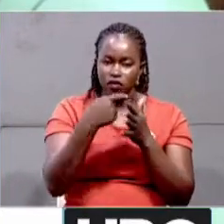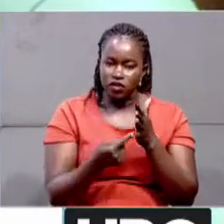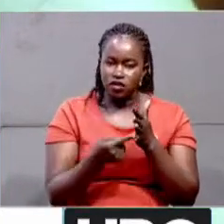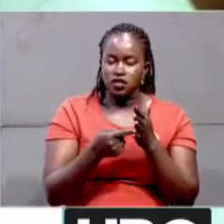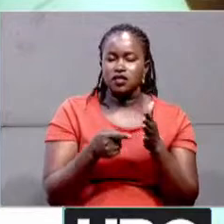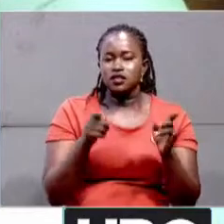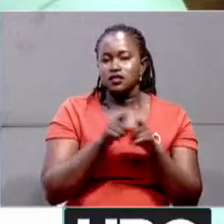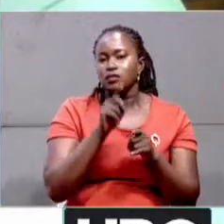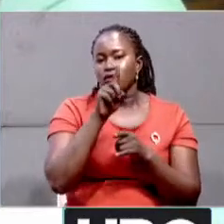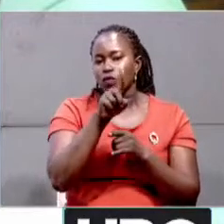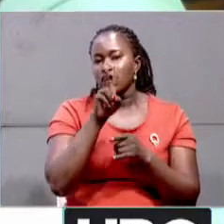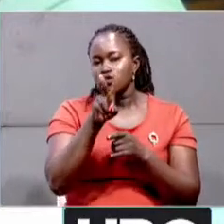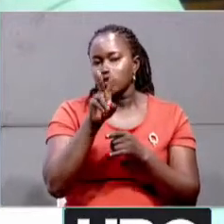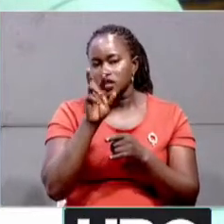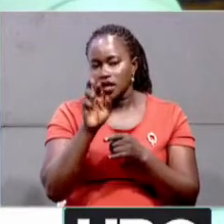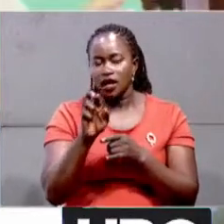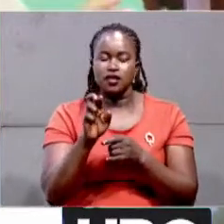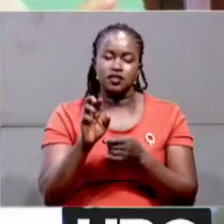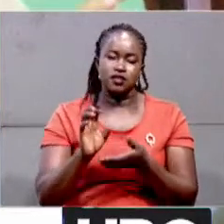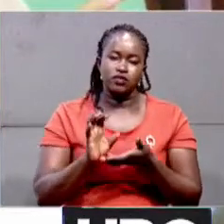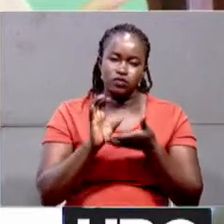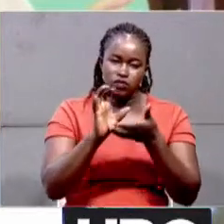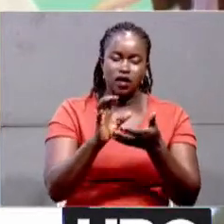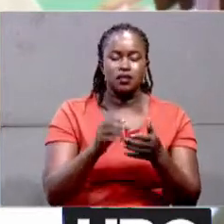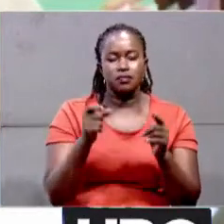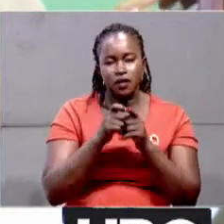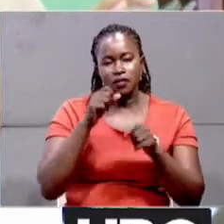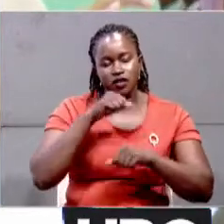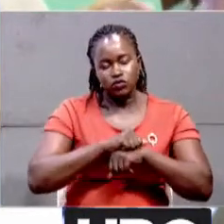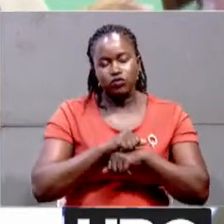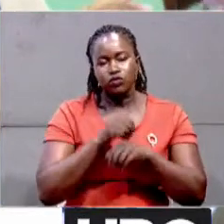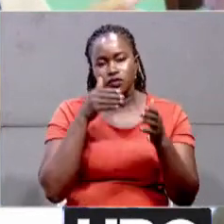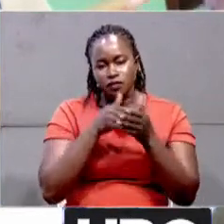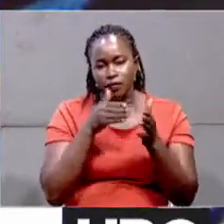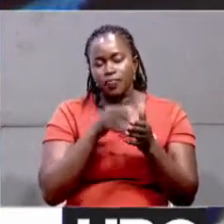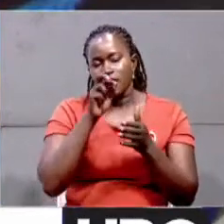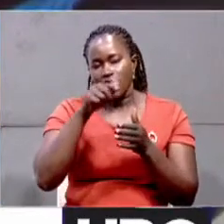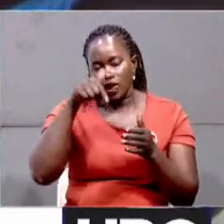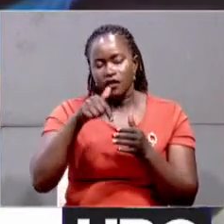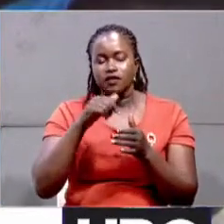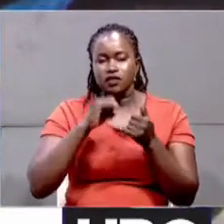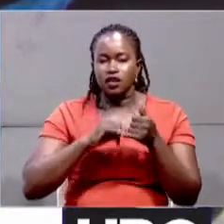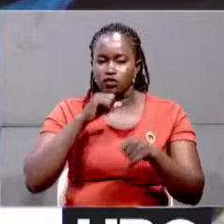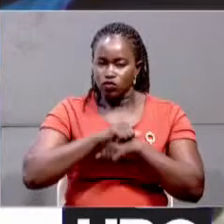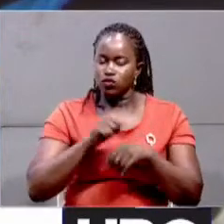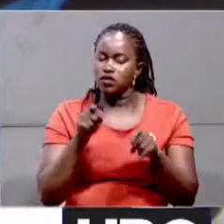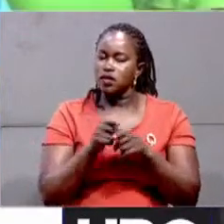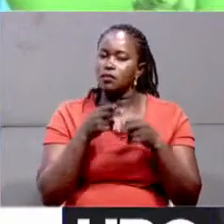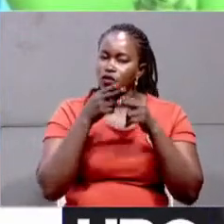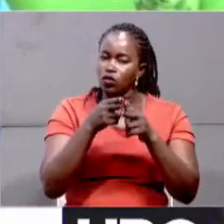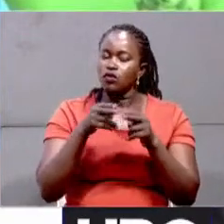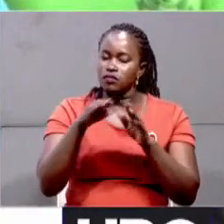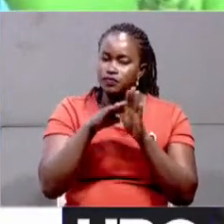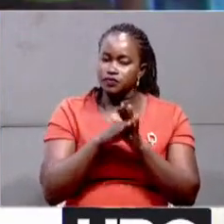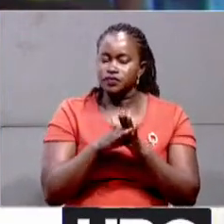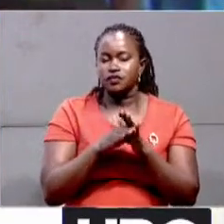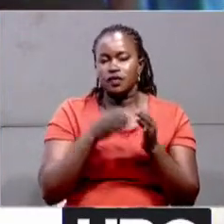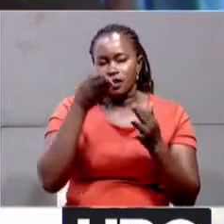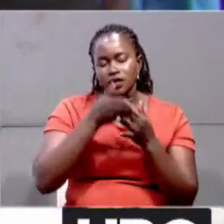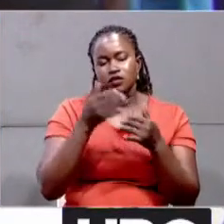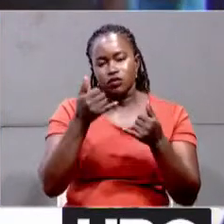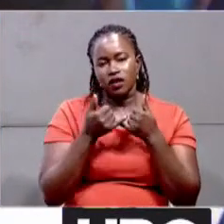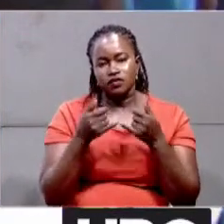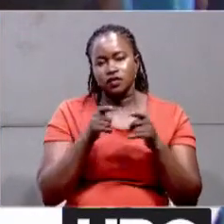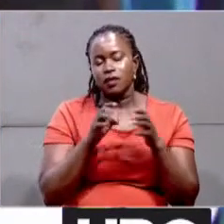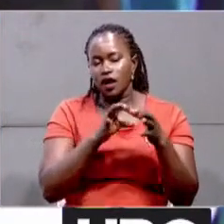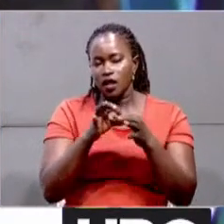least 128 grant-aiding primary schools affected, 87 secondary schools, and loan schemes of midwives and allied health